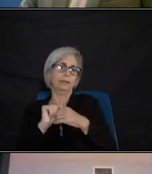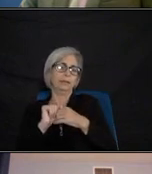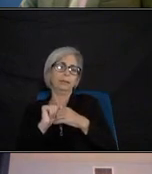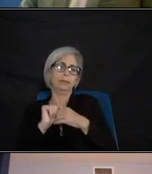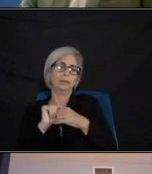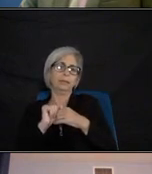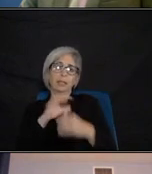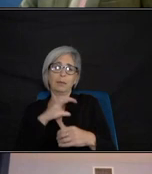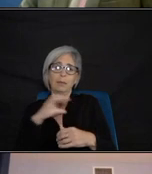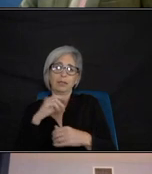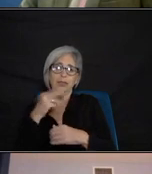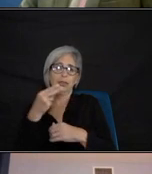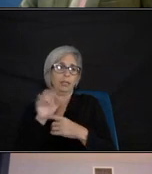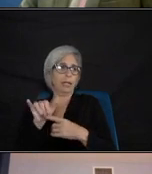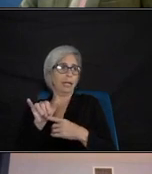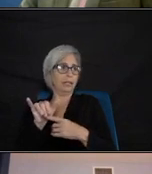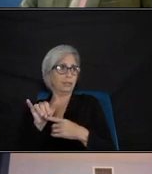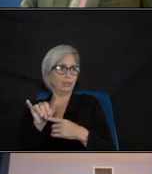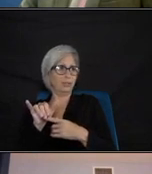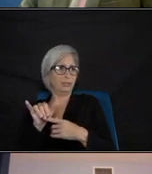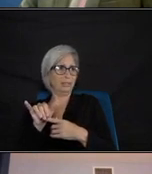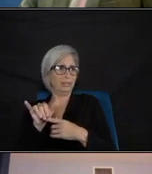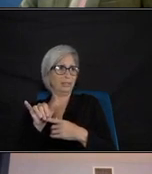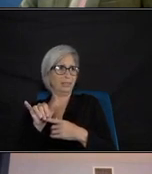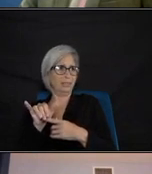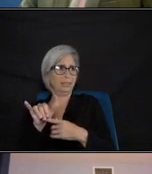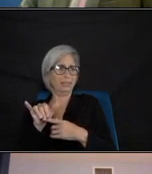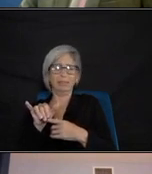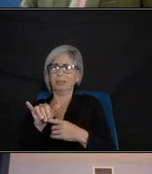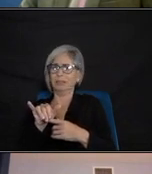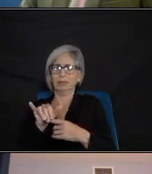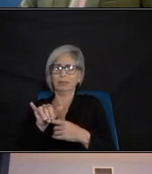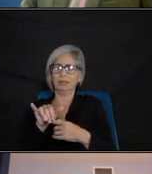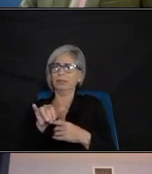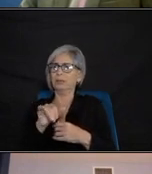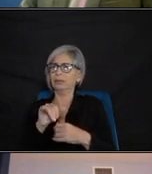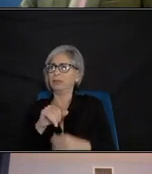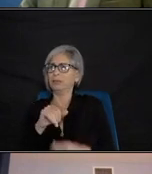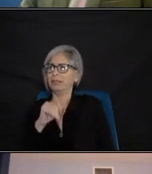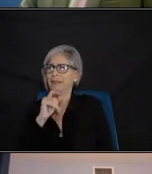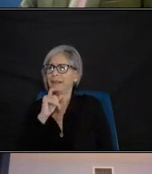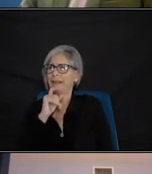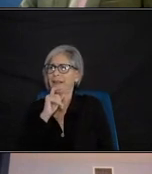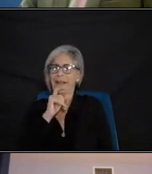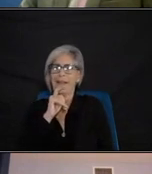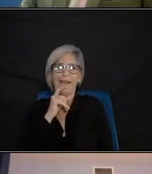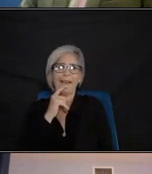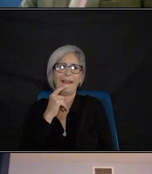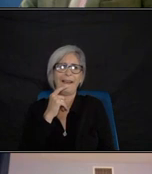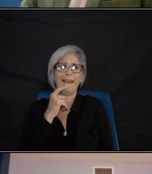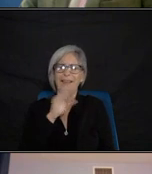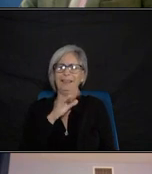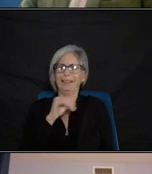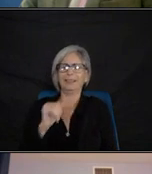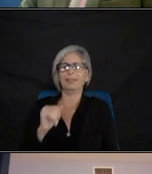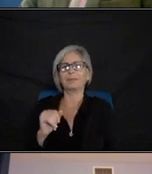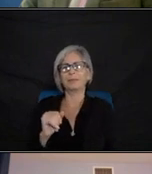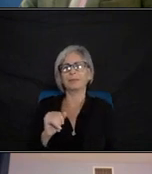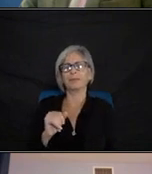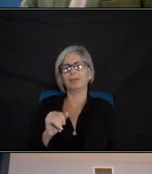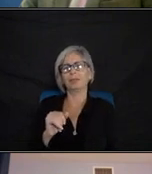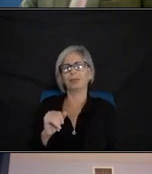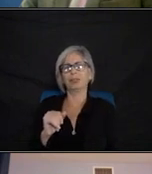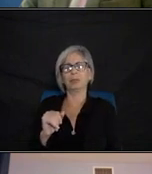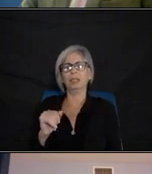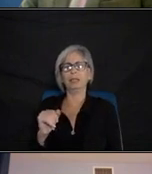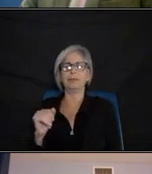And Commissioner Hay, would you like to second that? Yes, I would second that. Okay. And as I mentioned before, does the commission allow